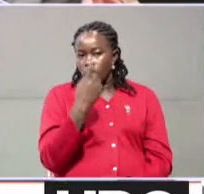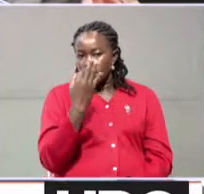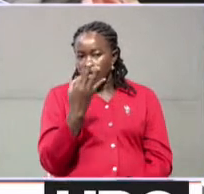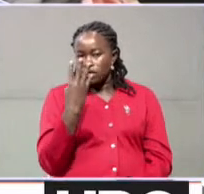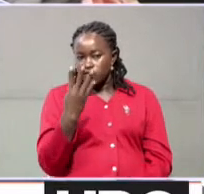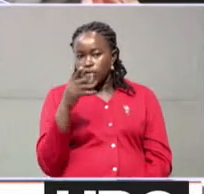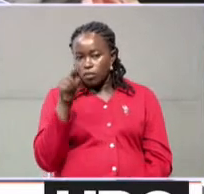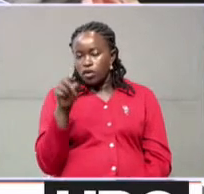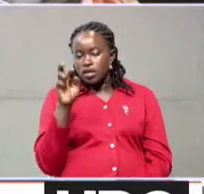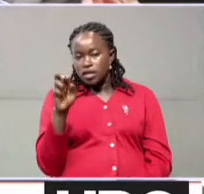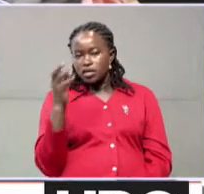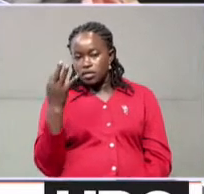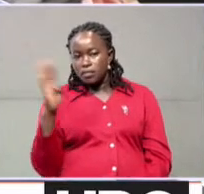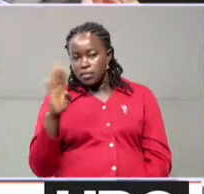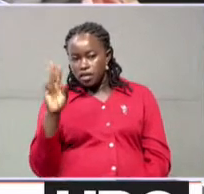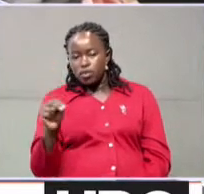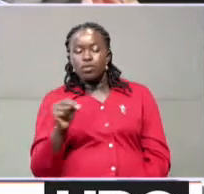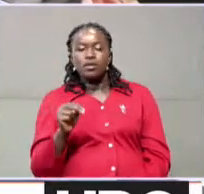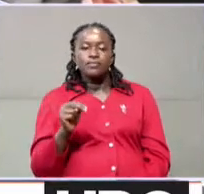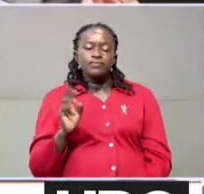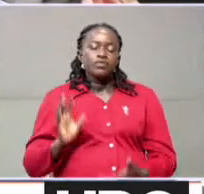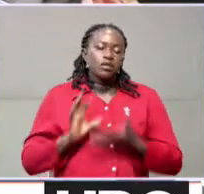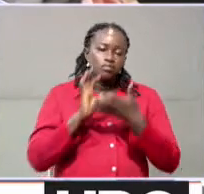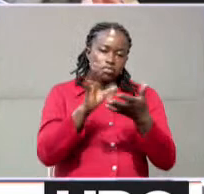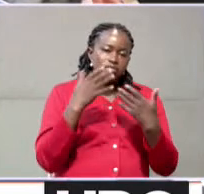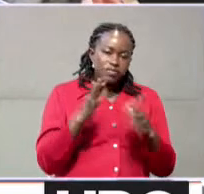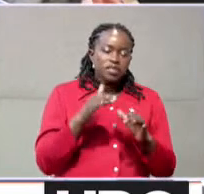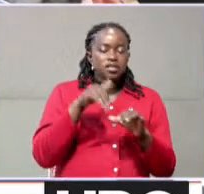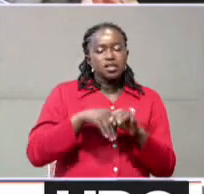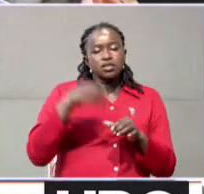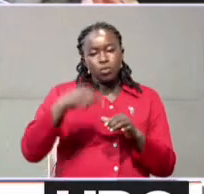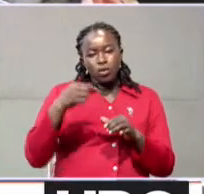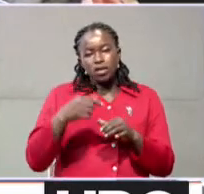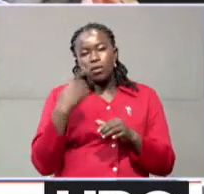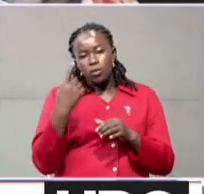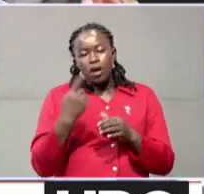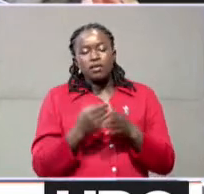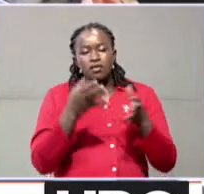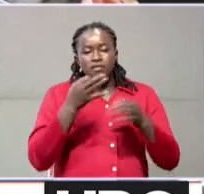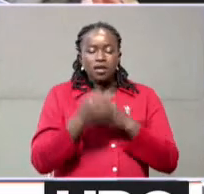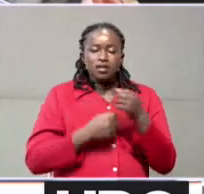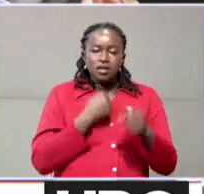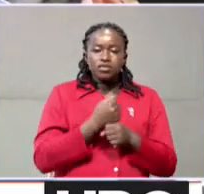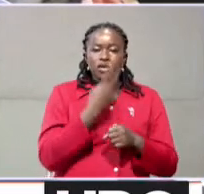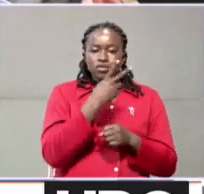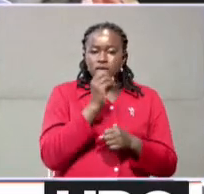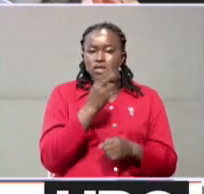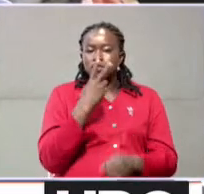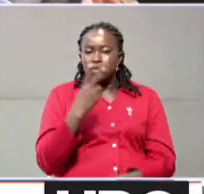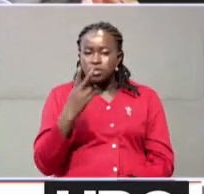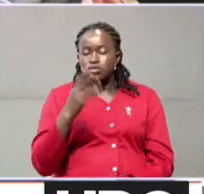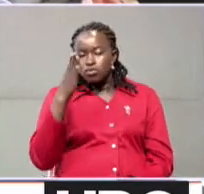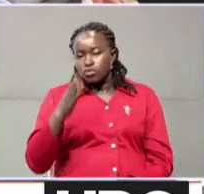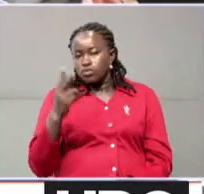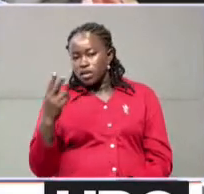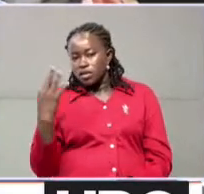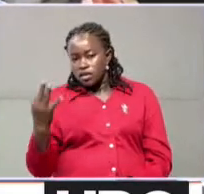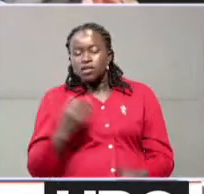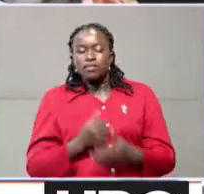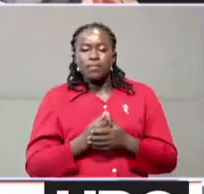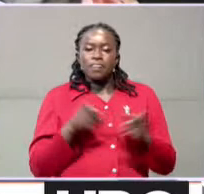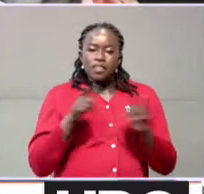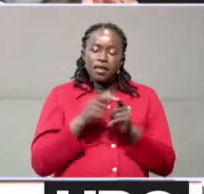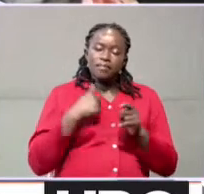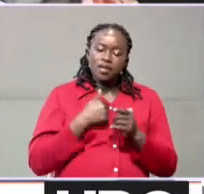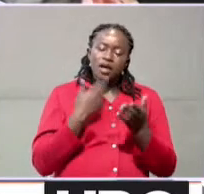134.83 billion has been released in quarter one finance year 2022 2023 i beg to